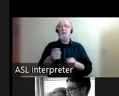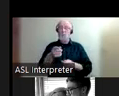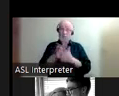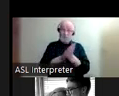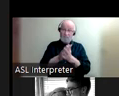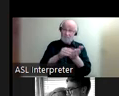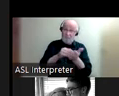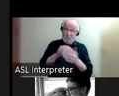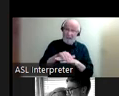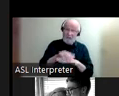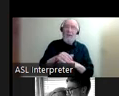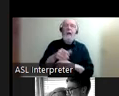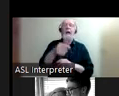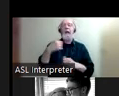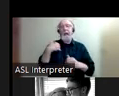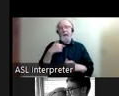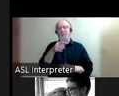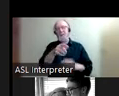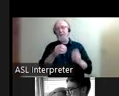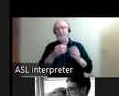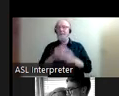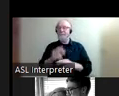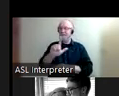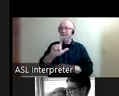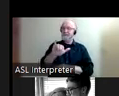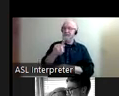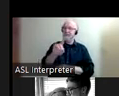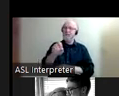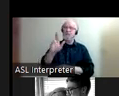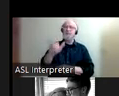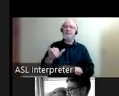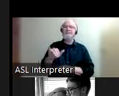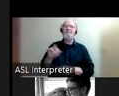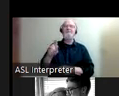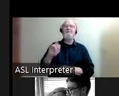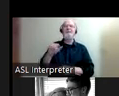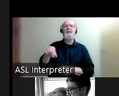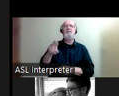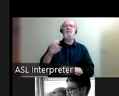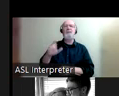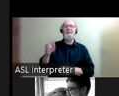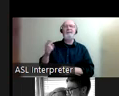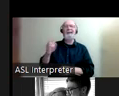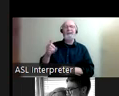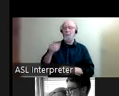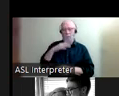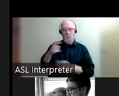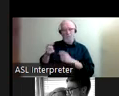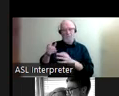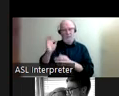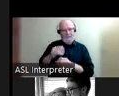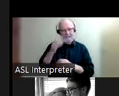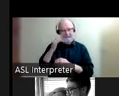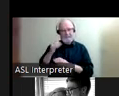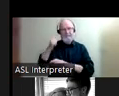which our new literacy services librarian, Rachel Head, we're so excited to have her on board, recently created